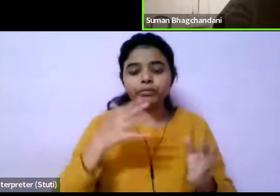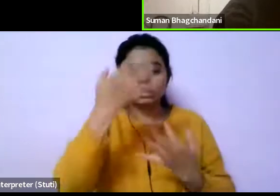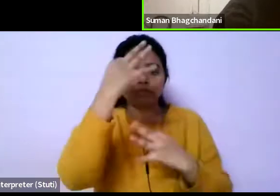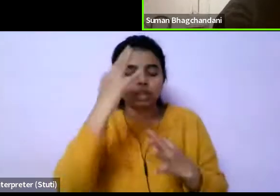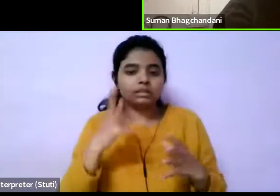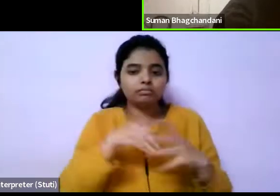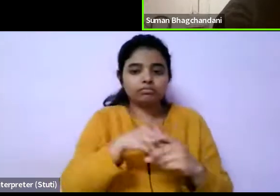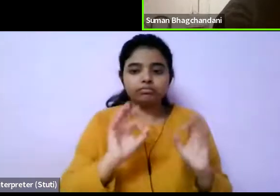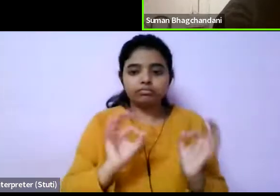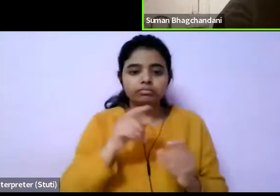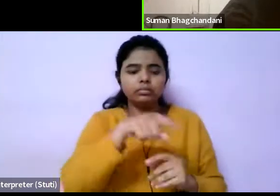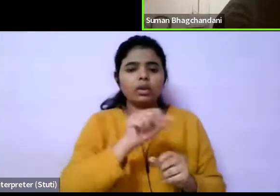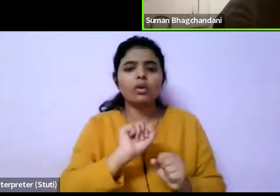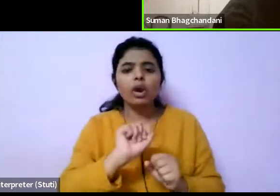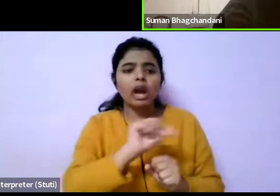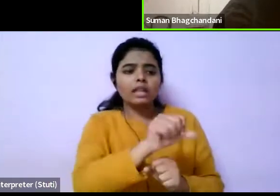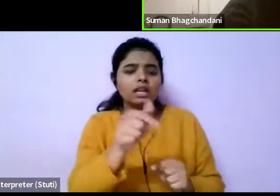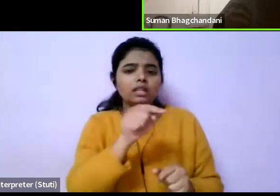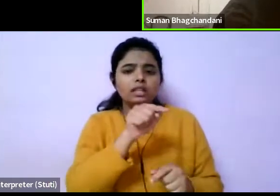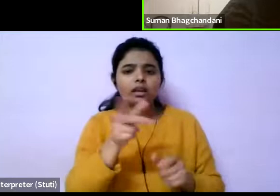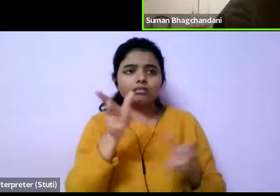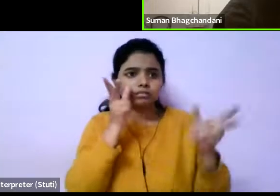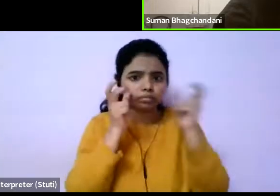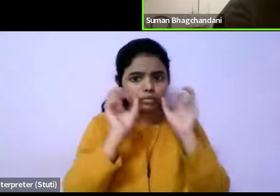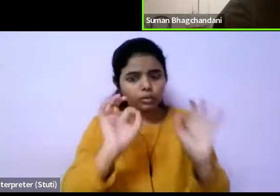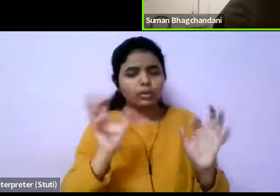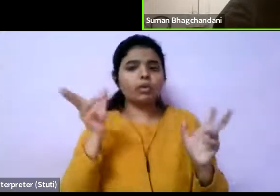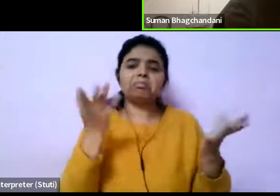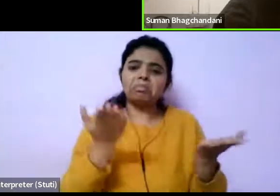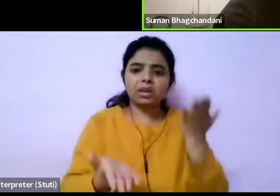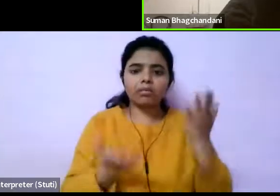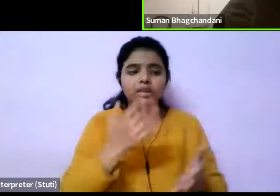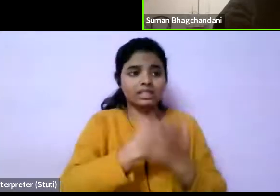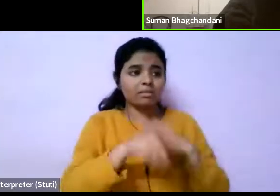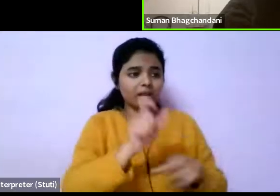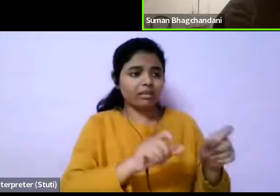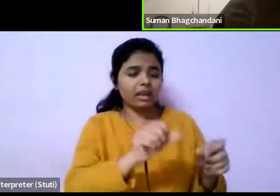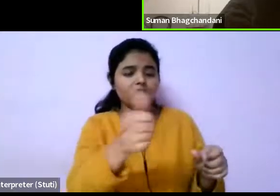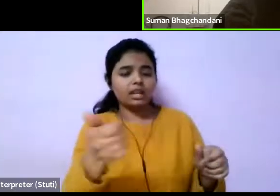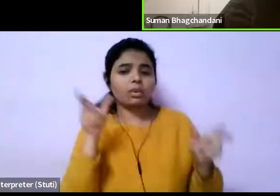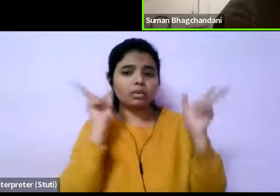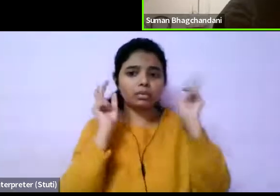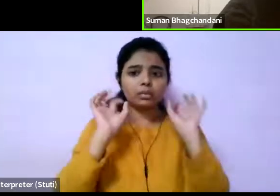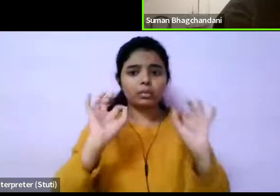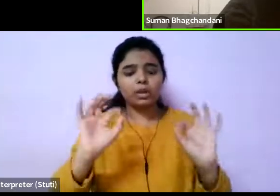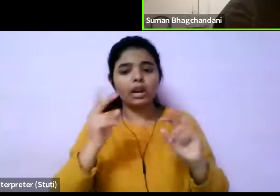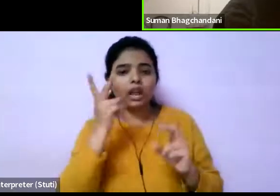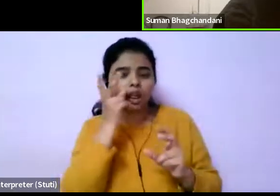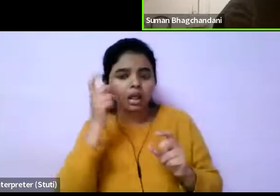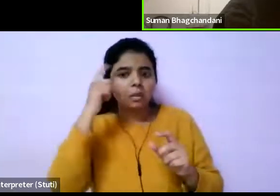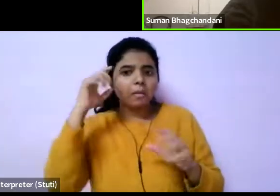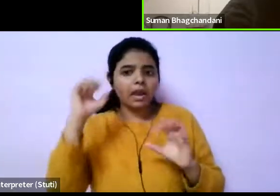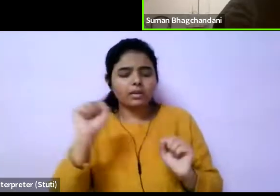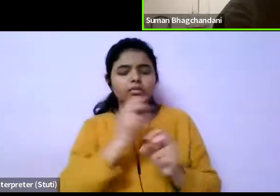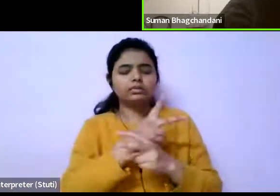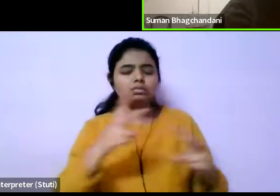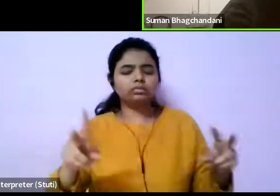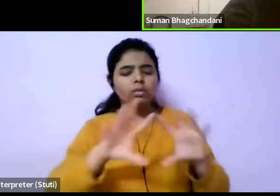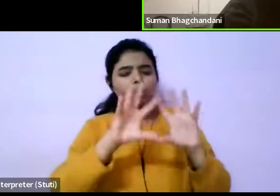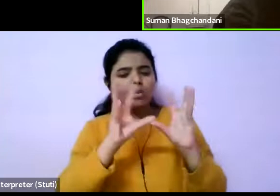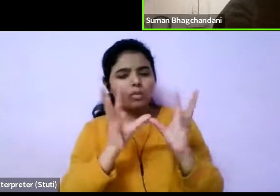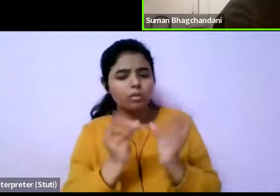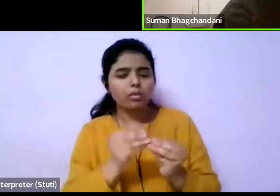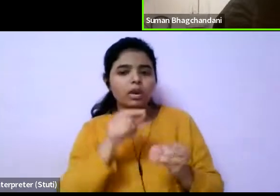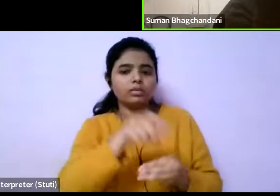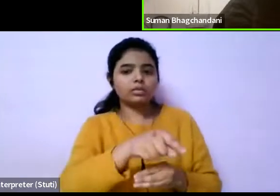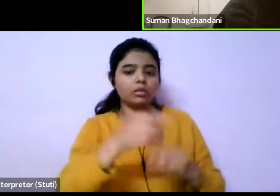inevitably sensitize all other points of reception. Susan Foster, in her work Dancing Bodies, looks at these training bodies by dissecting them into